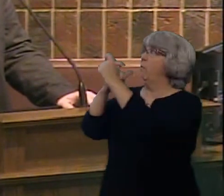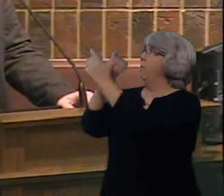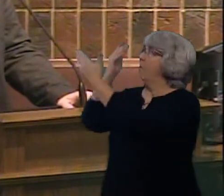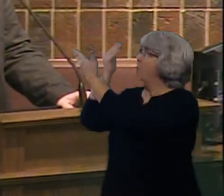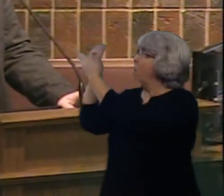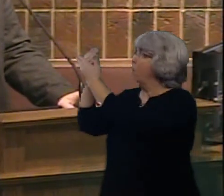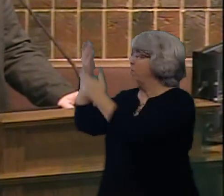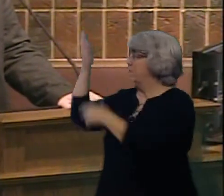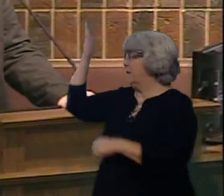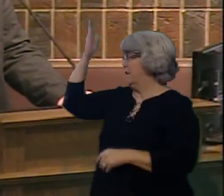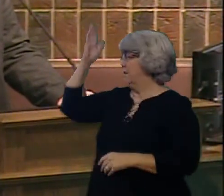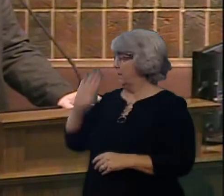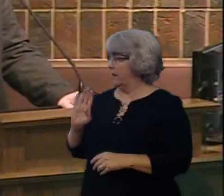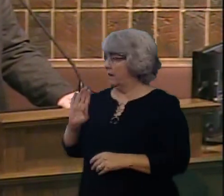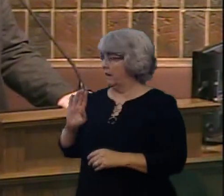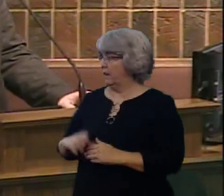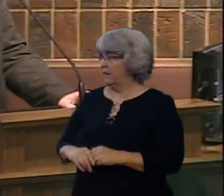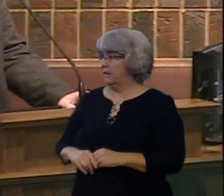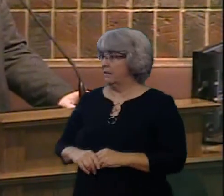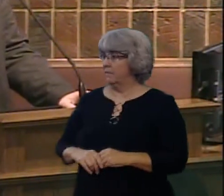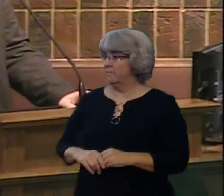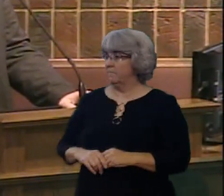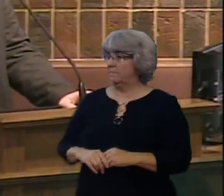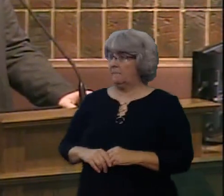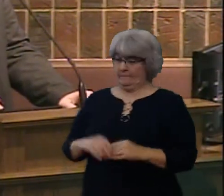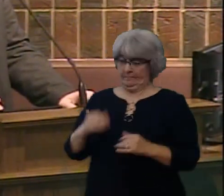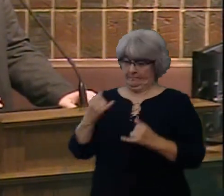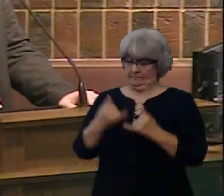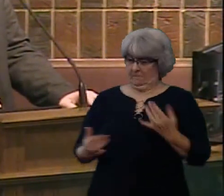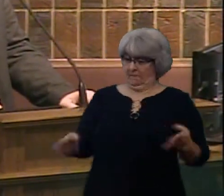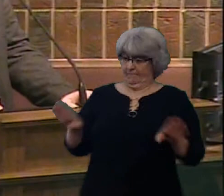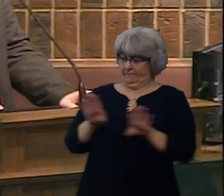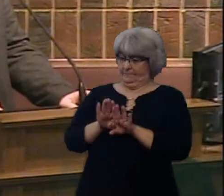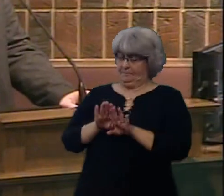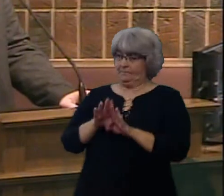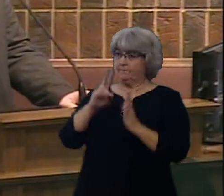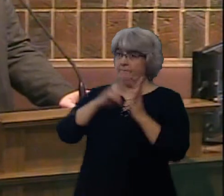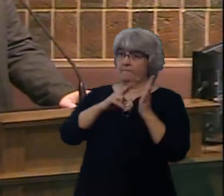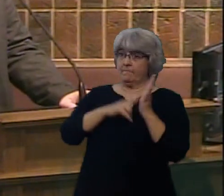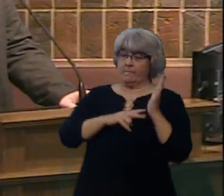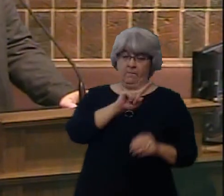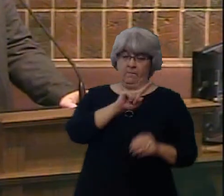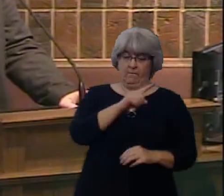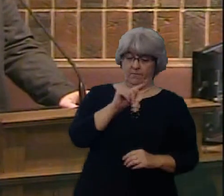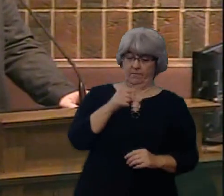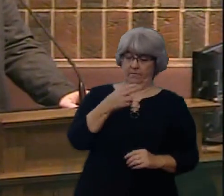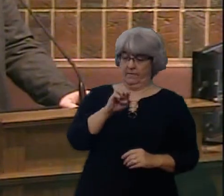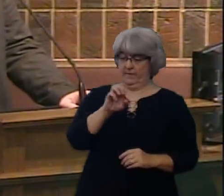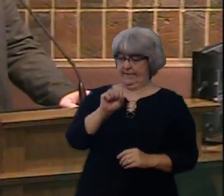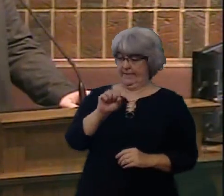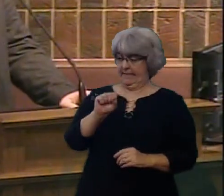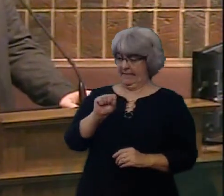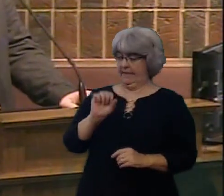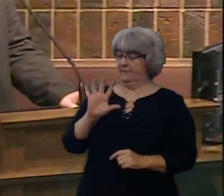pull close towards God. Let's go back and close with reading from 1 Thessalonians chapter